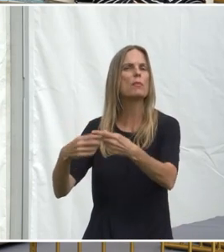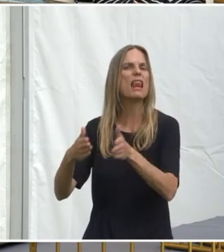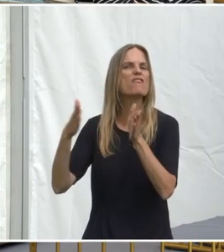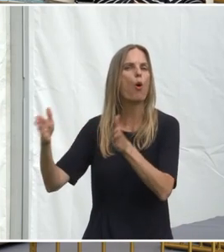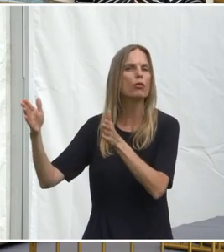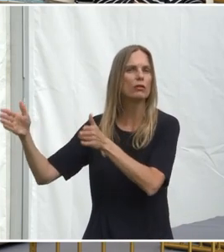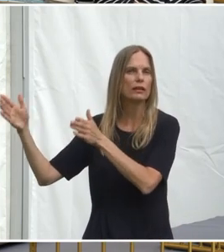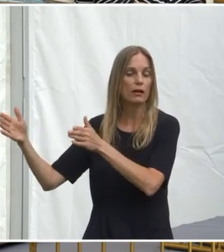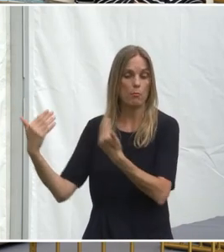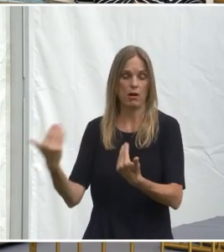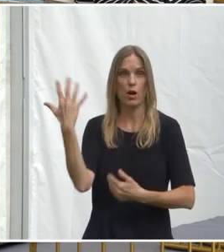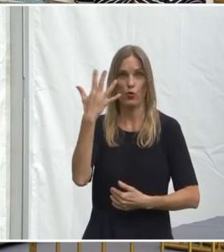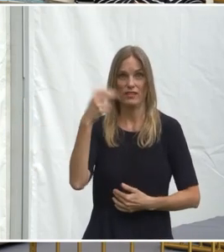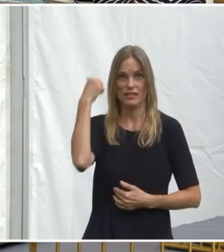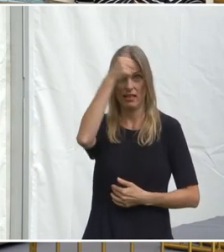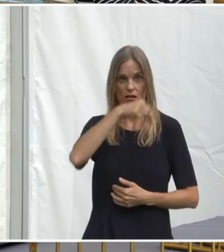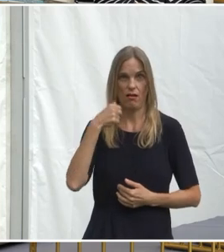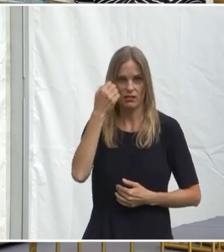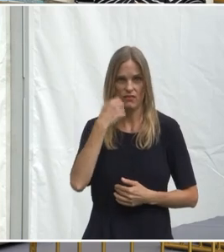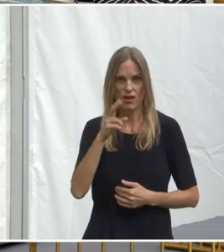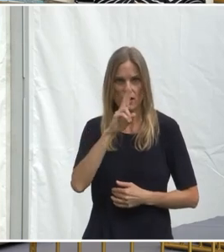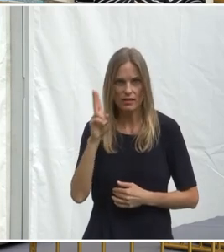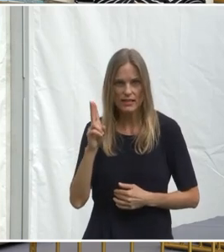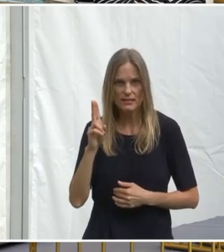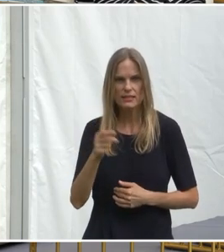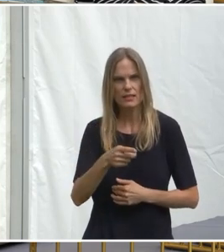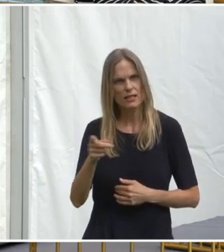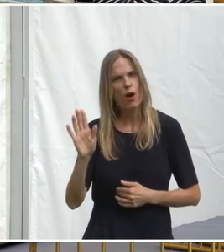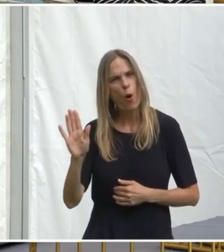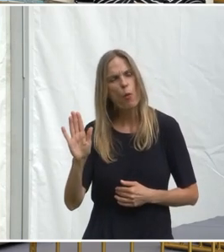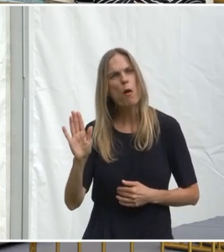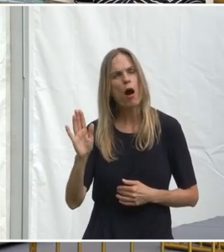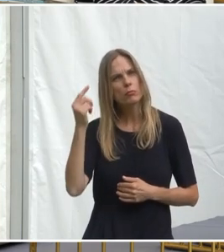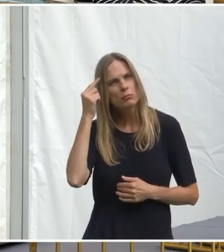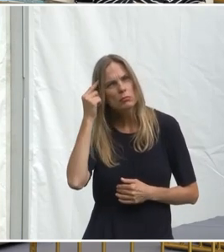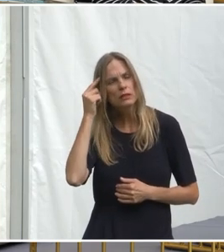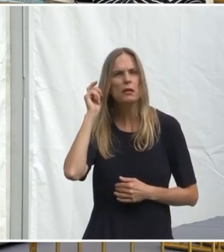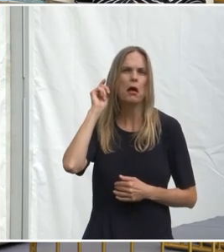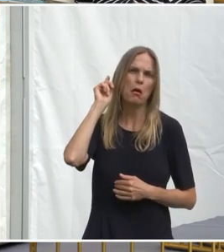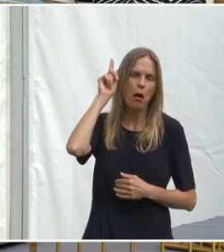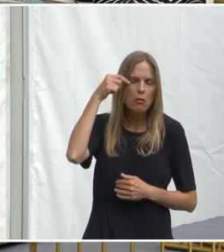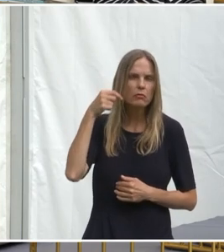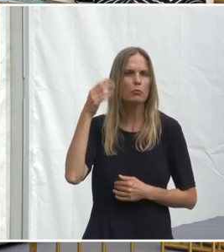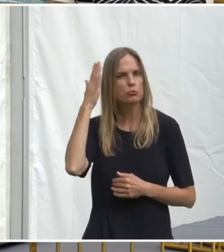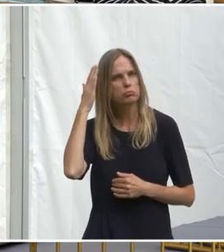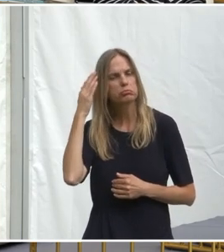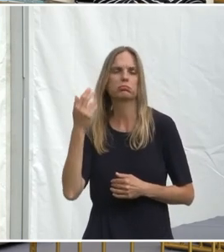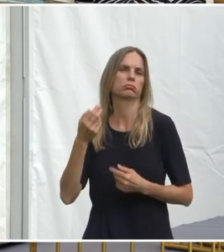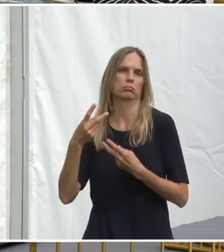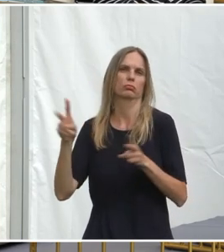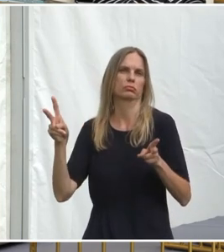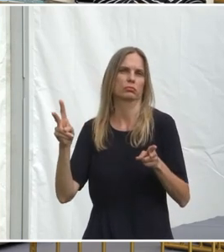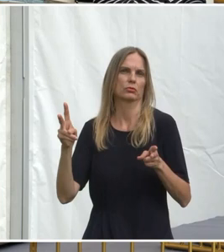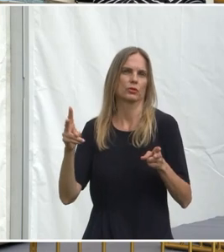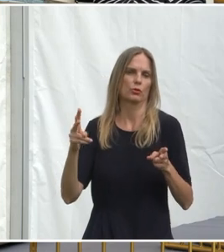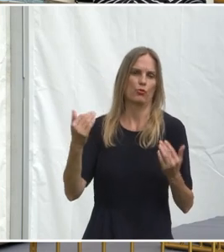now 15 years old, majority of them are really, really different in this respect compared to those who are